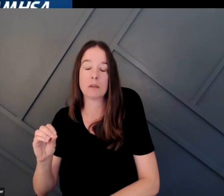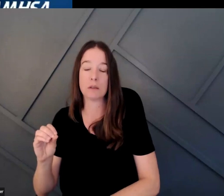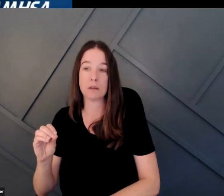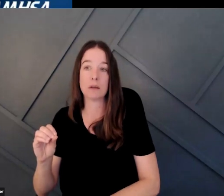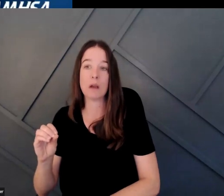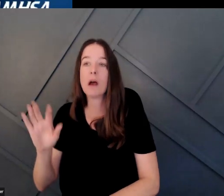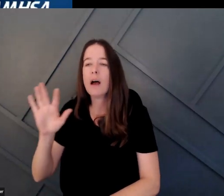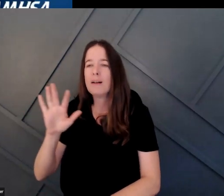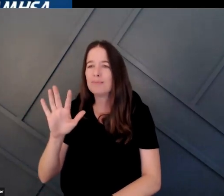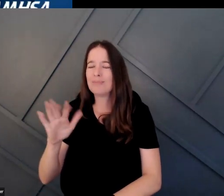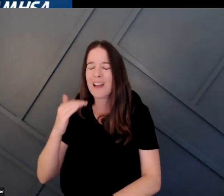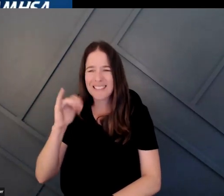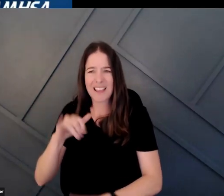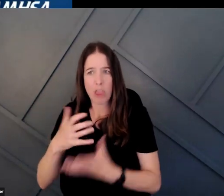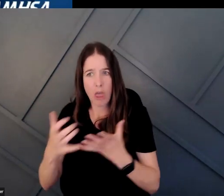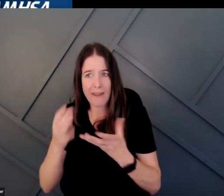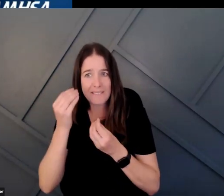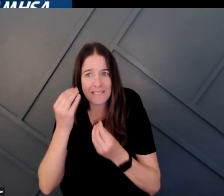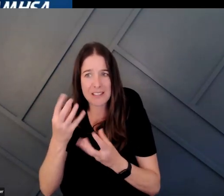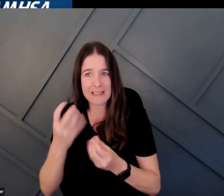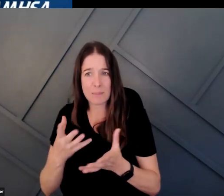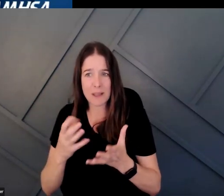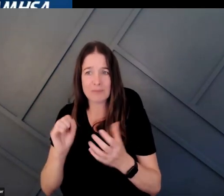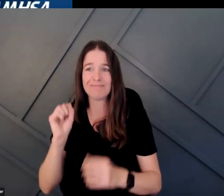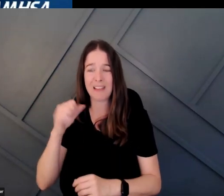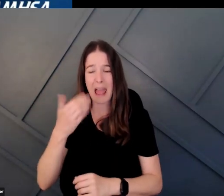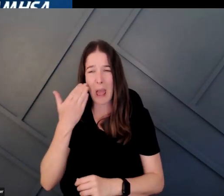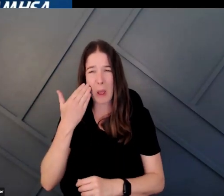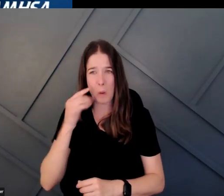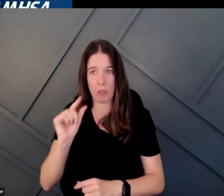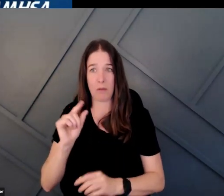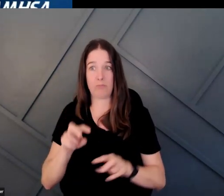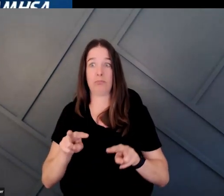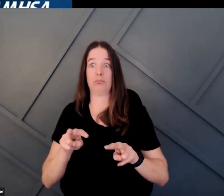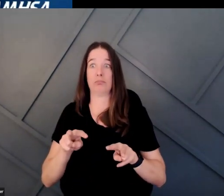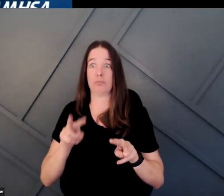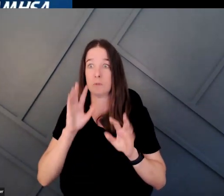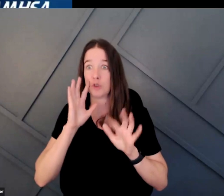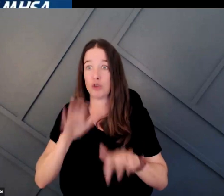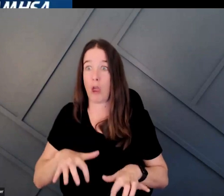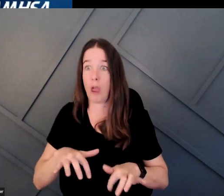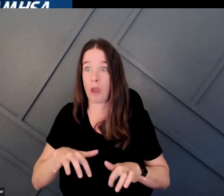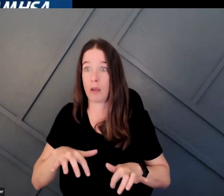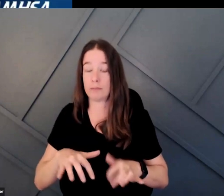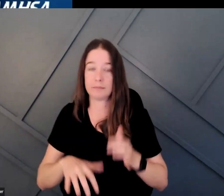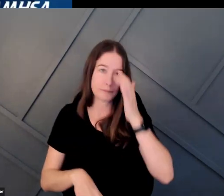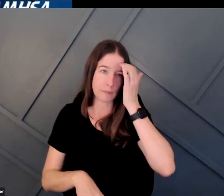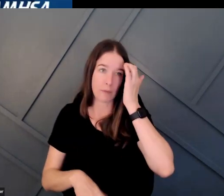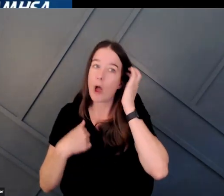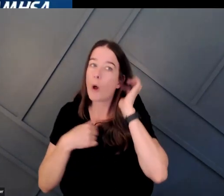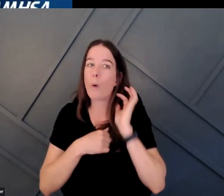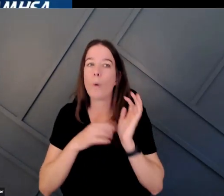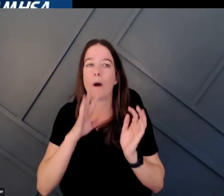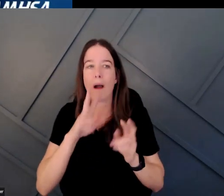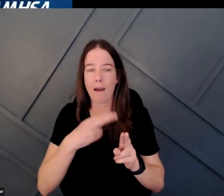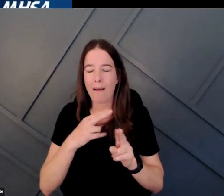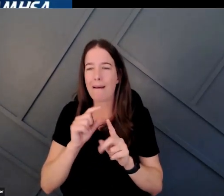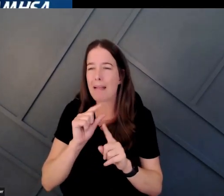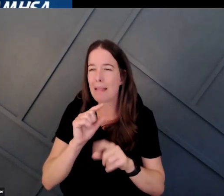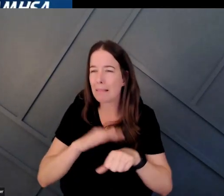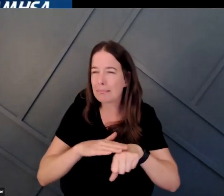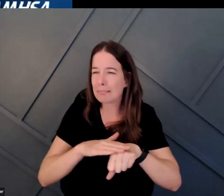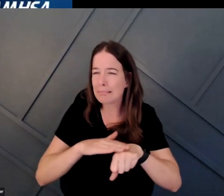alarming. We've talked a little bit about the physiology, and I'm so appreciative of what Director Gillen